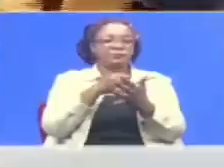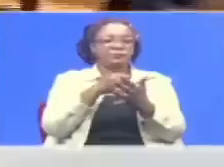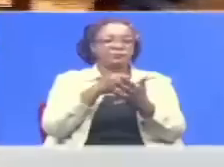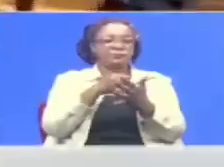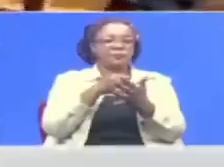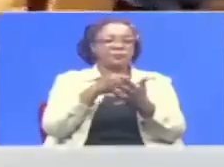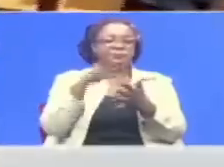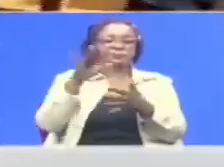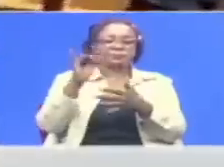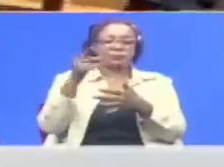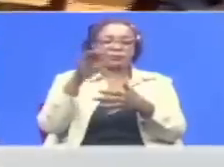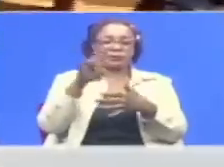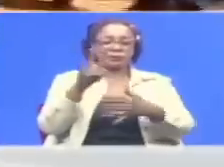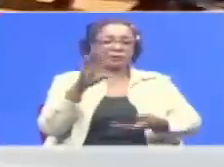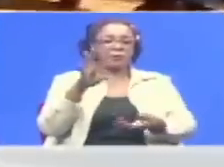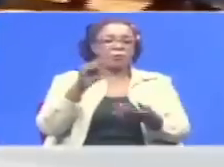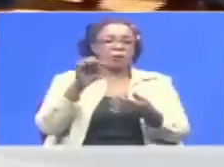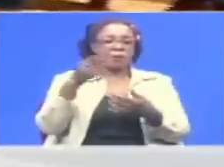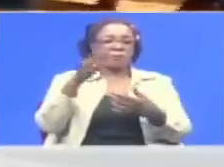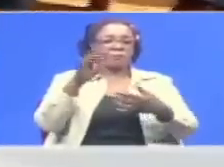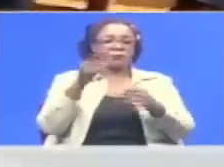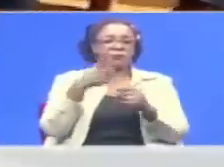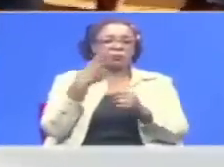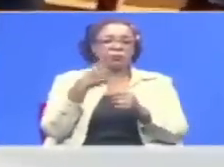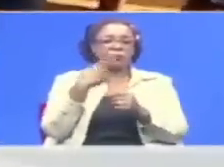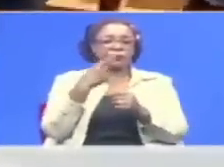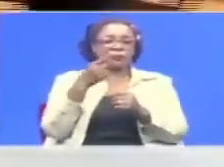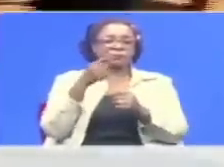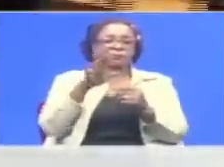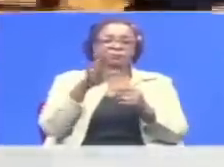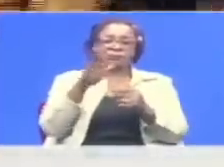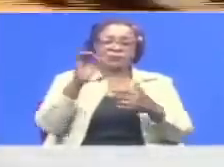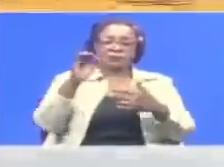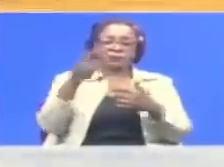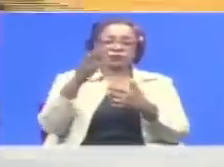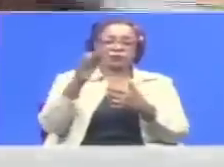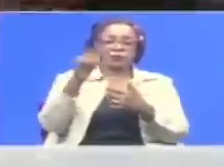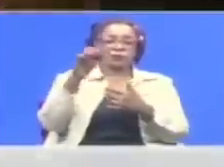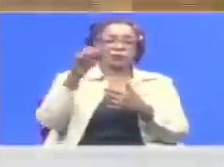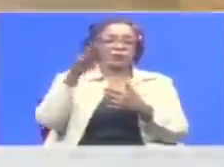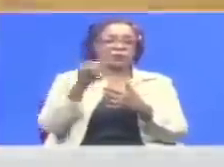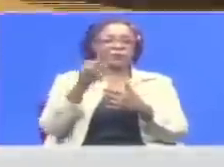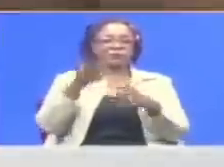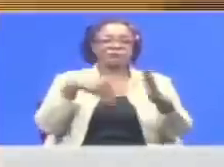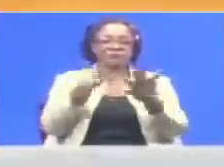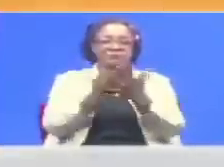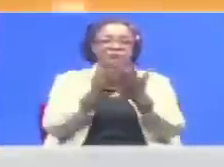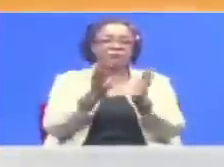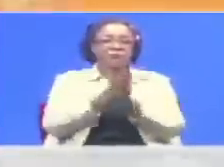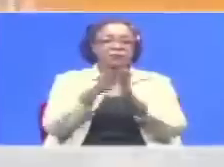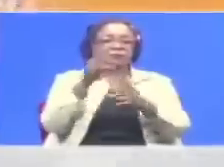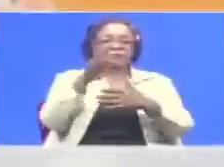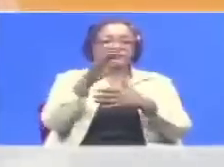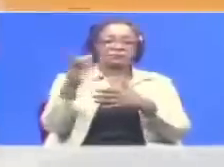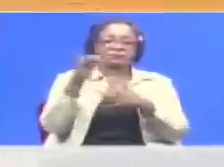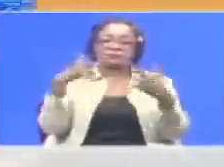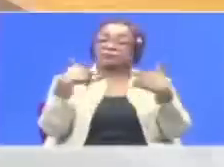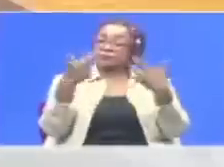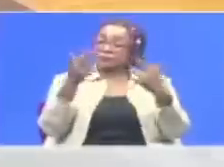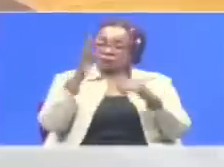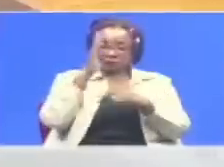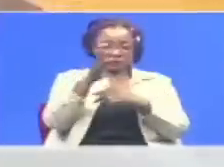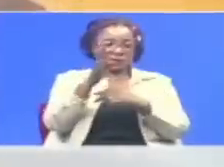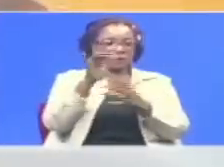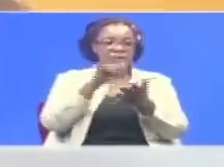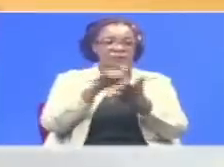Rashid Mohammed Salim, whose alias is Chotara, was apprehended late Saturday, with DCI reporting on Sunday that Salim